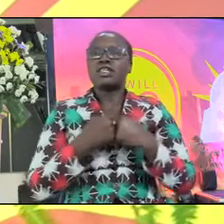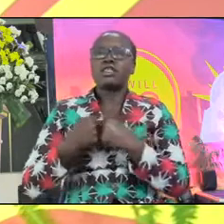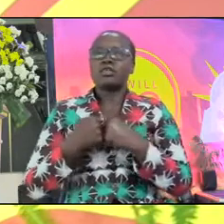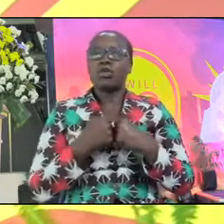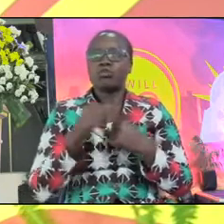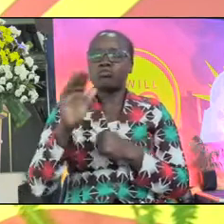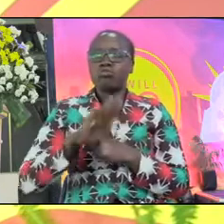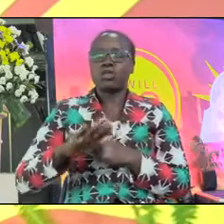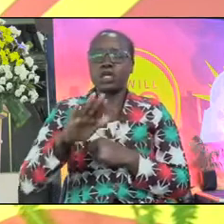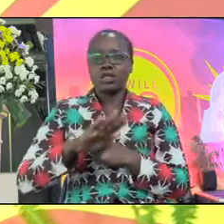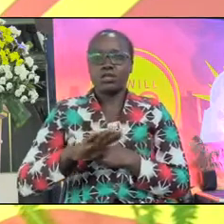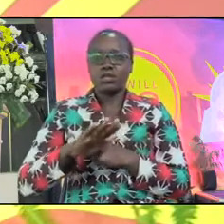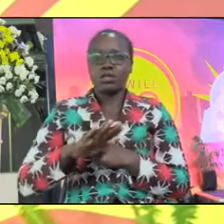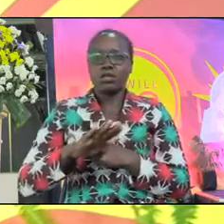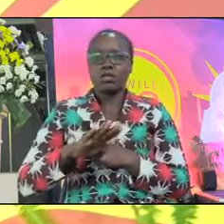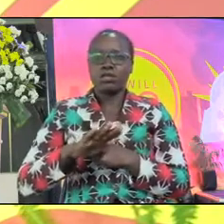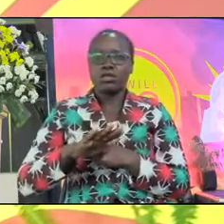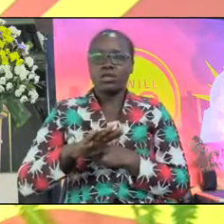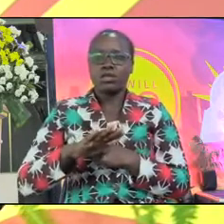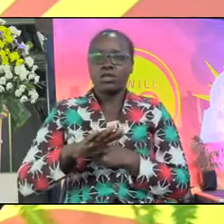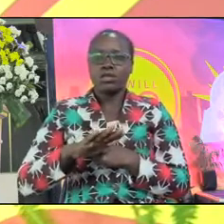cycle.